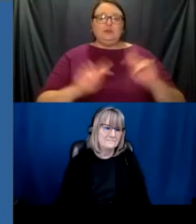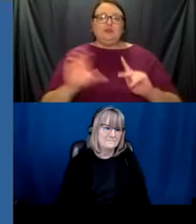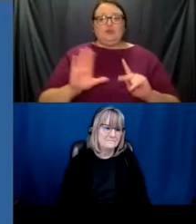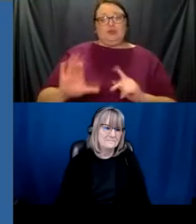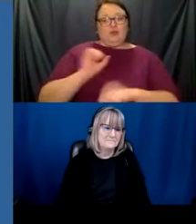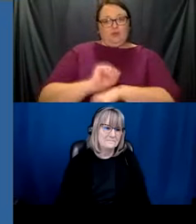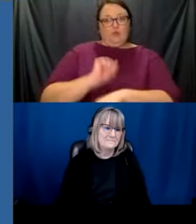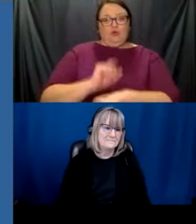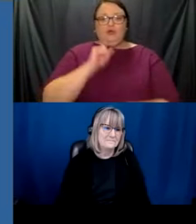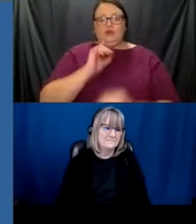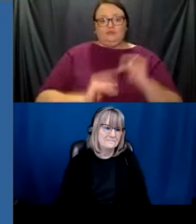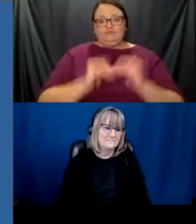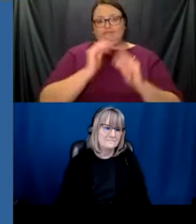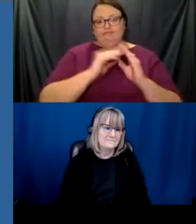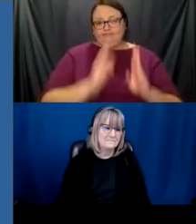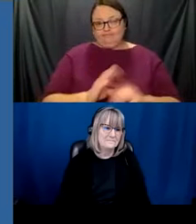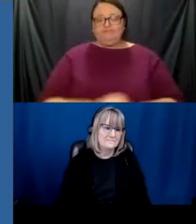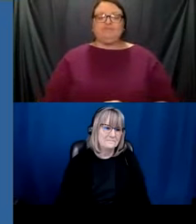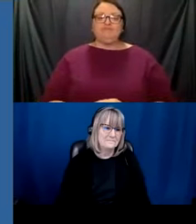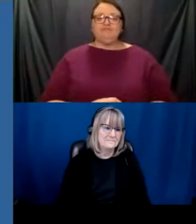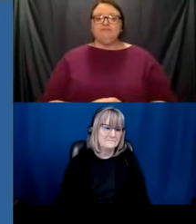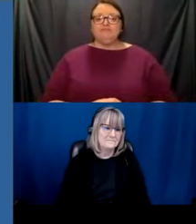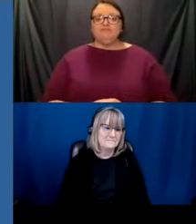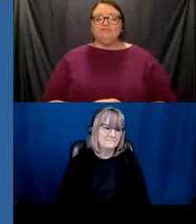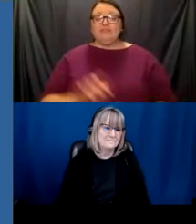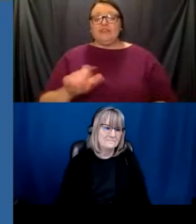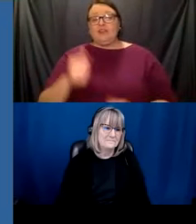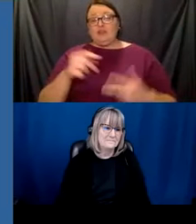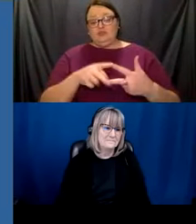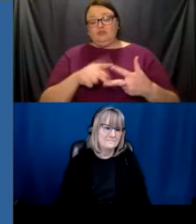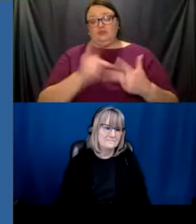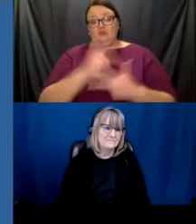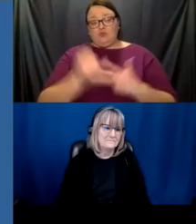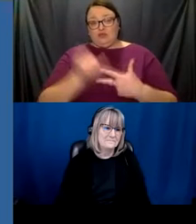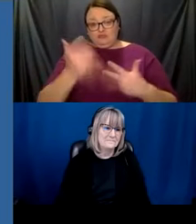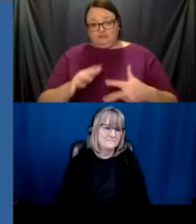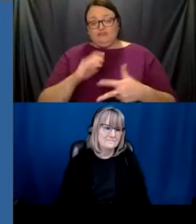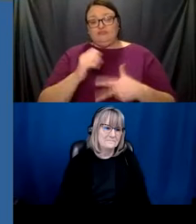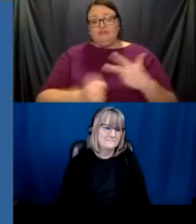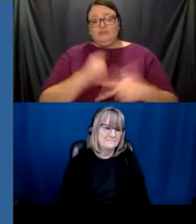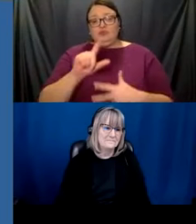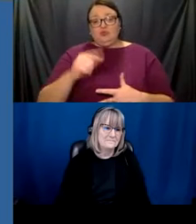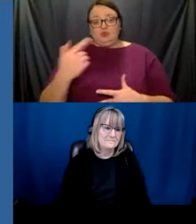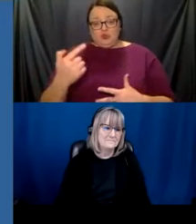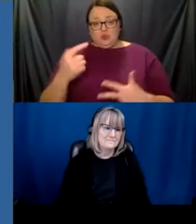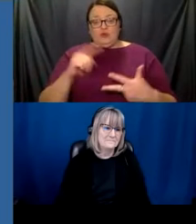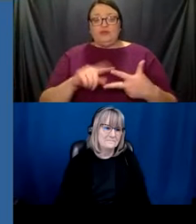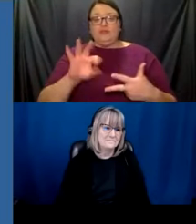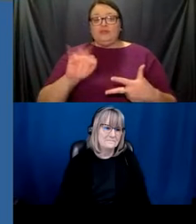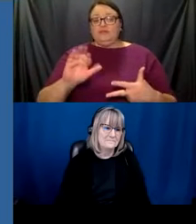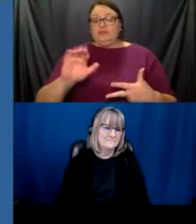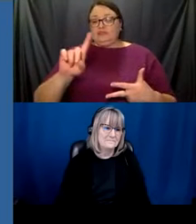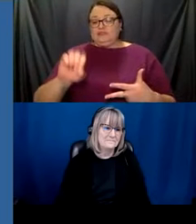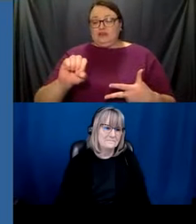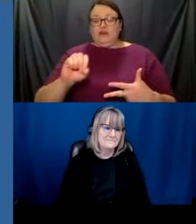constructing housing. The other 2 projects completed in 2021 were facade improvements